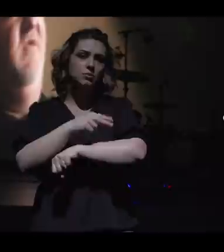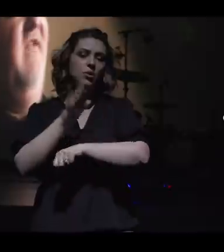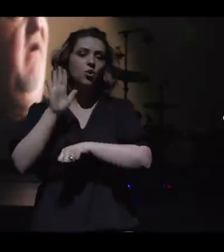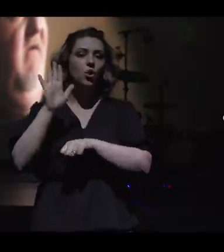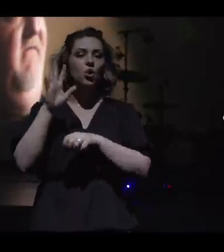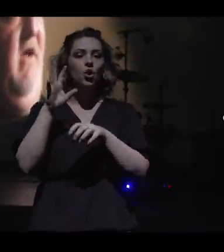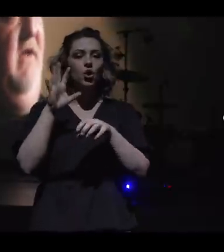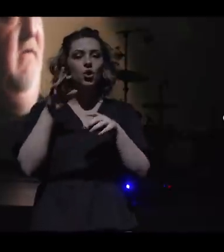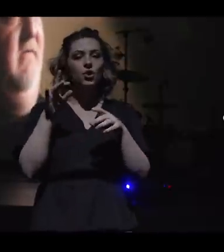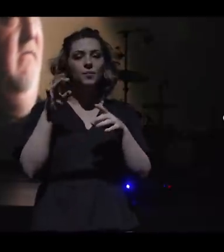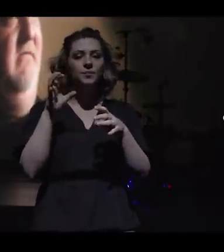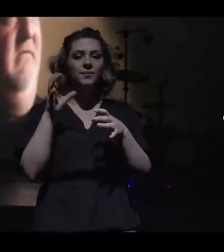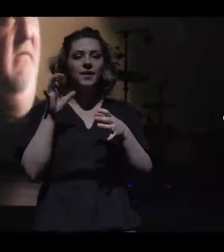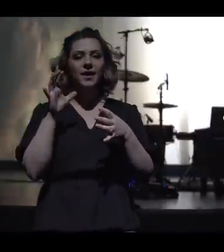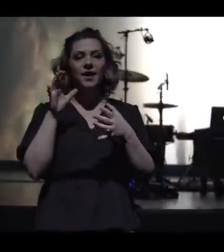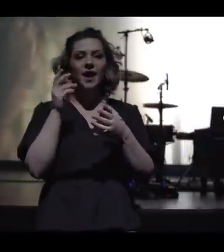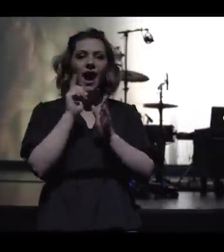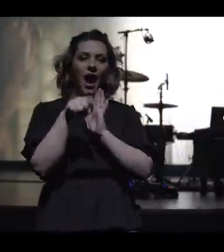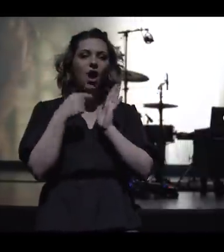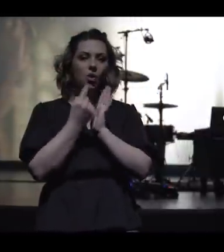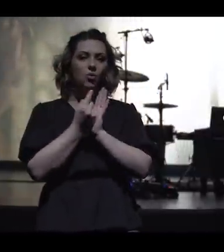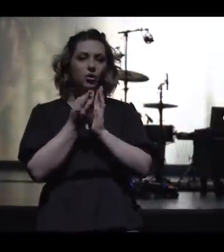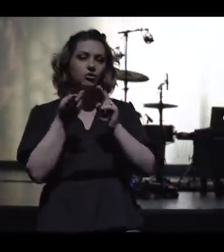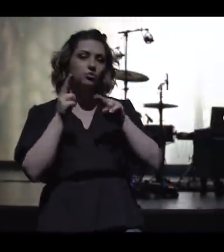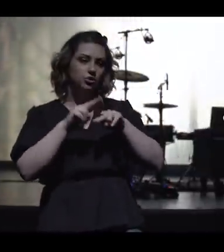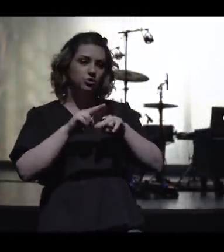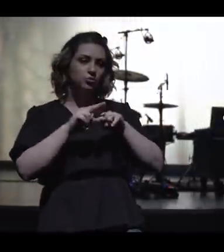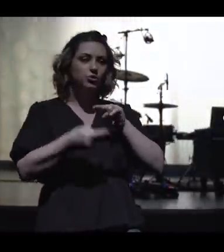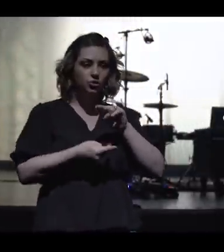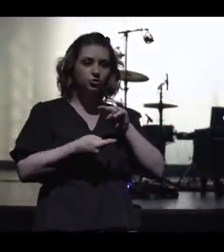We were terrified.